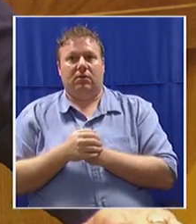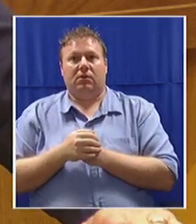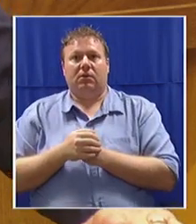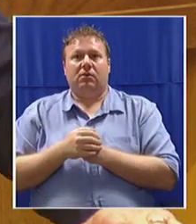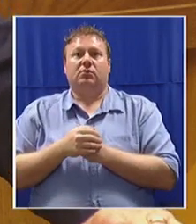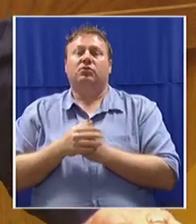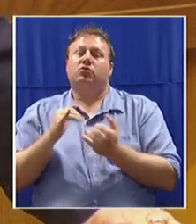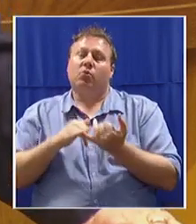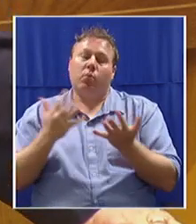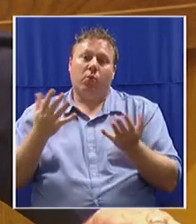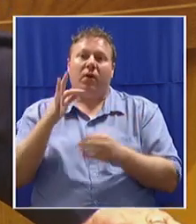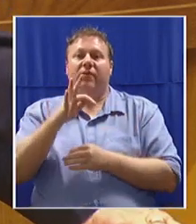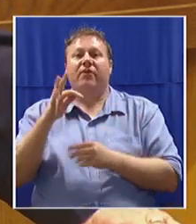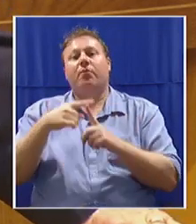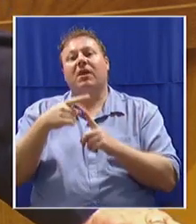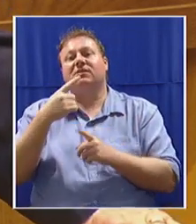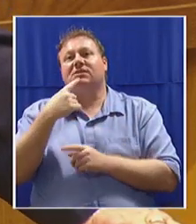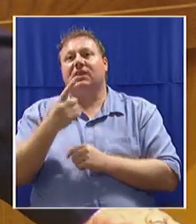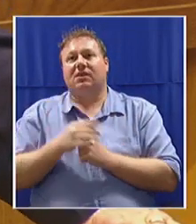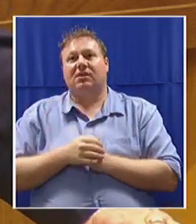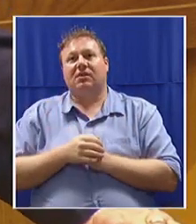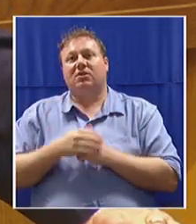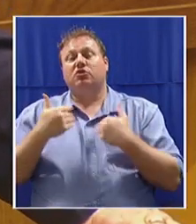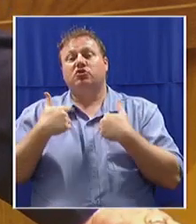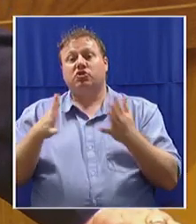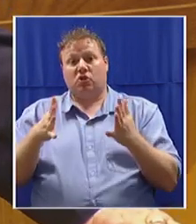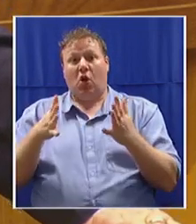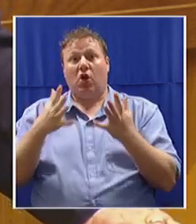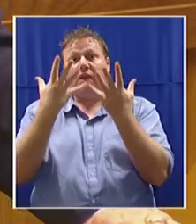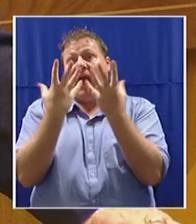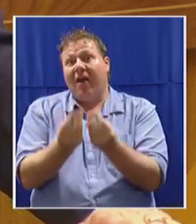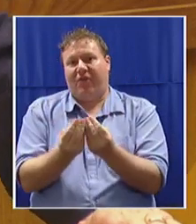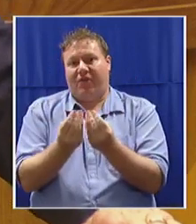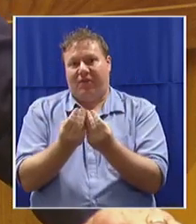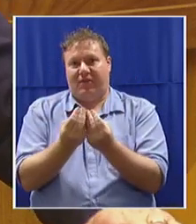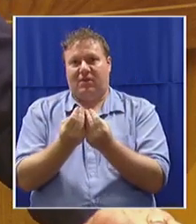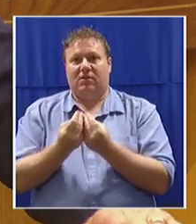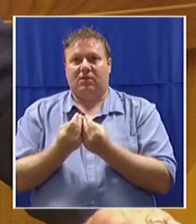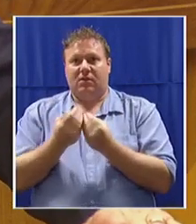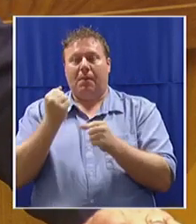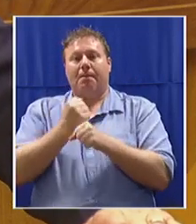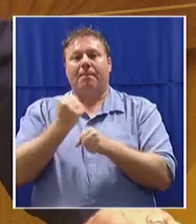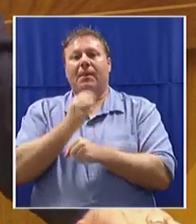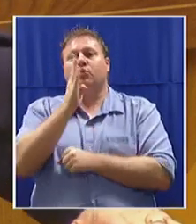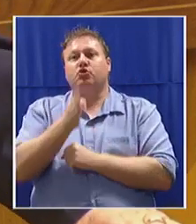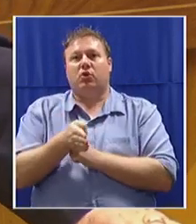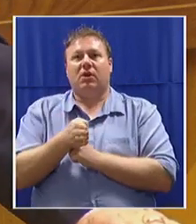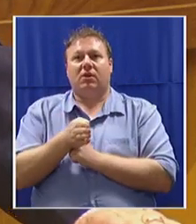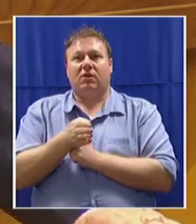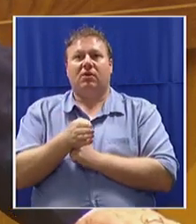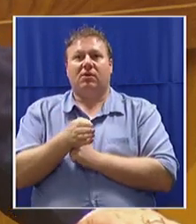Front Plus say, let's start with what we already have and ensure that that